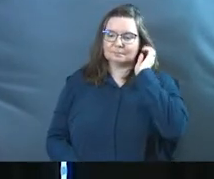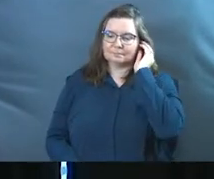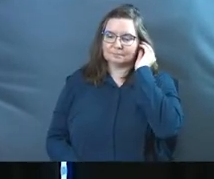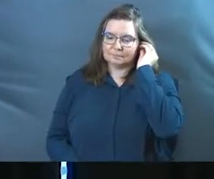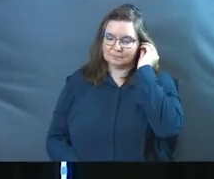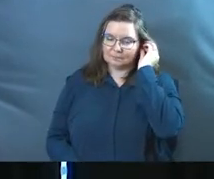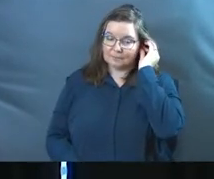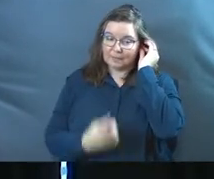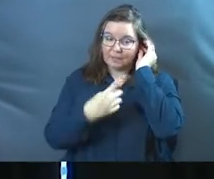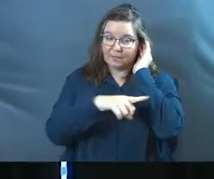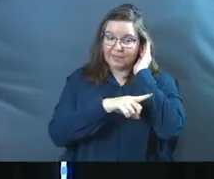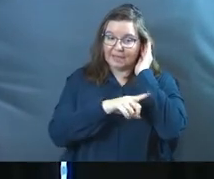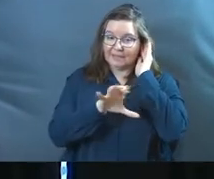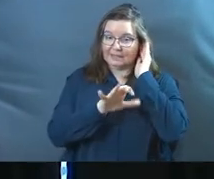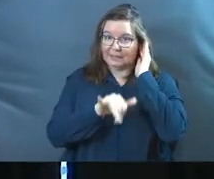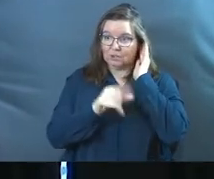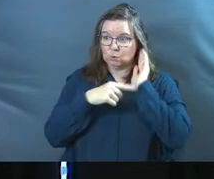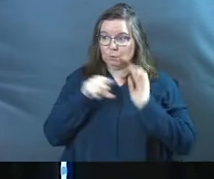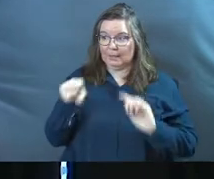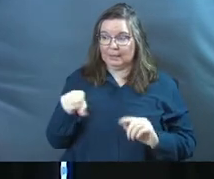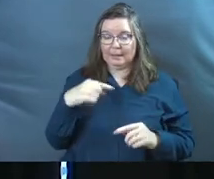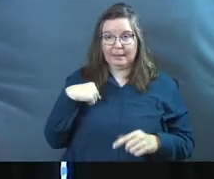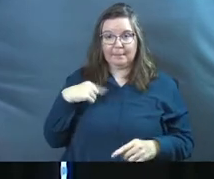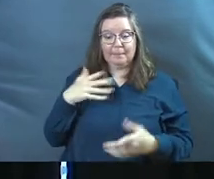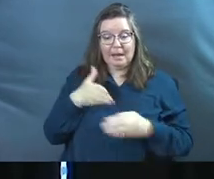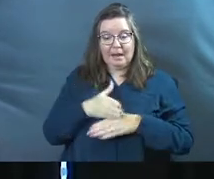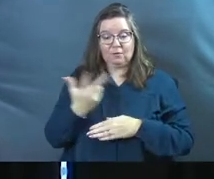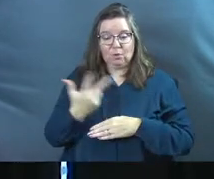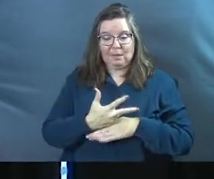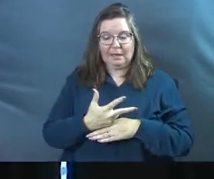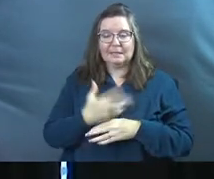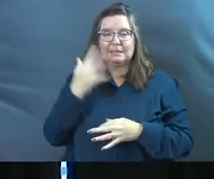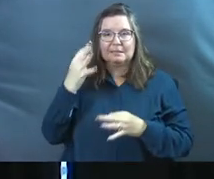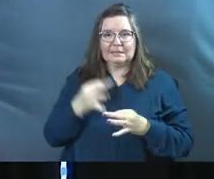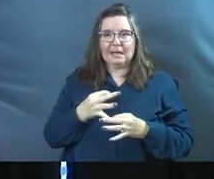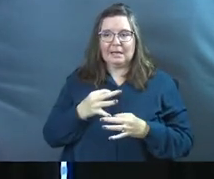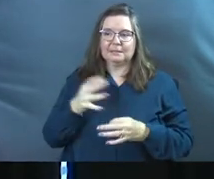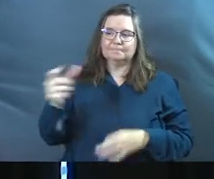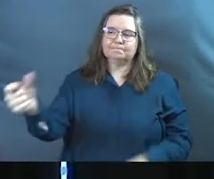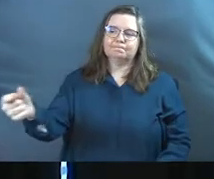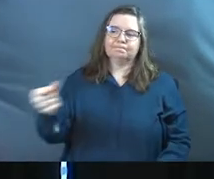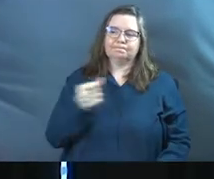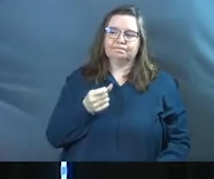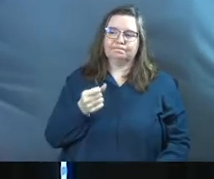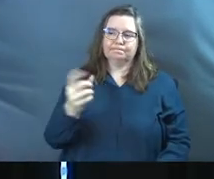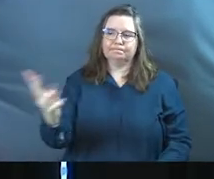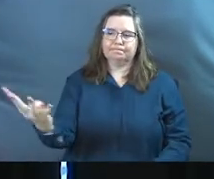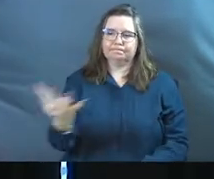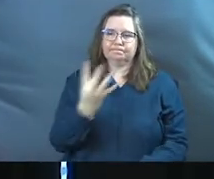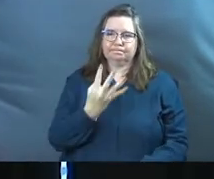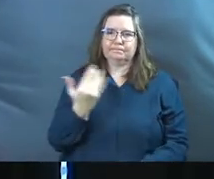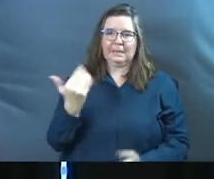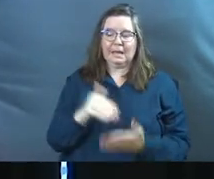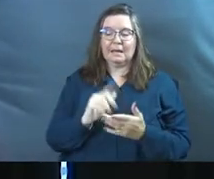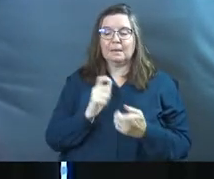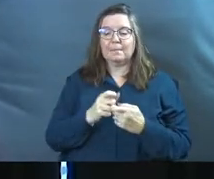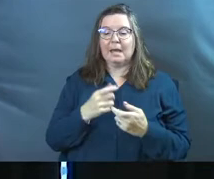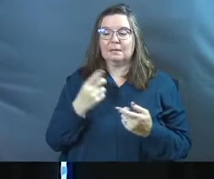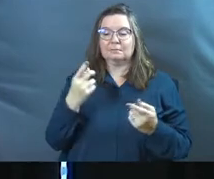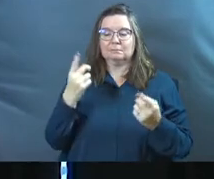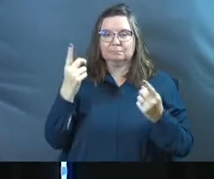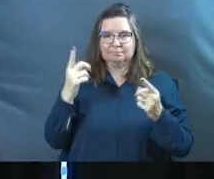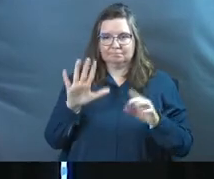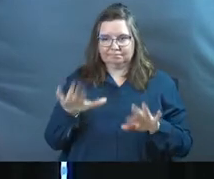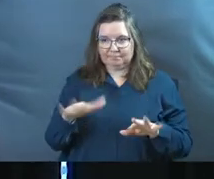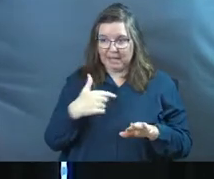him. But after 3 days, he decides to go ahead and pull him back out of jail. And he makes a deal with them. He says,